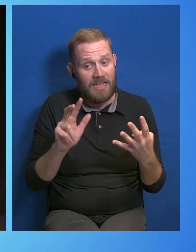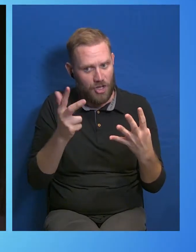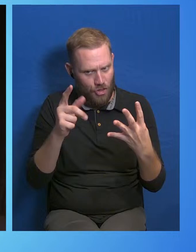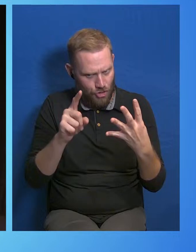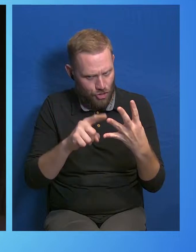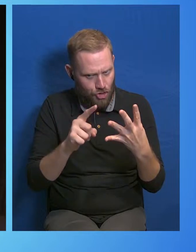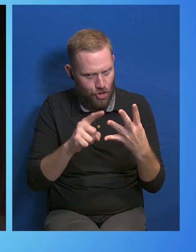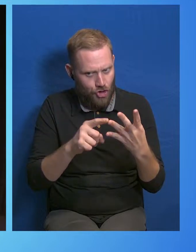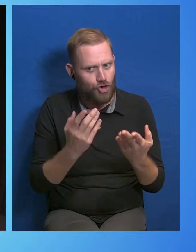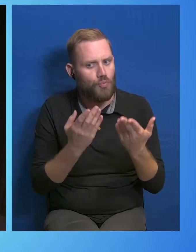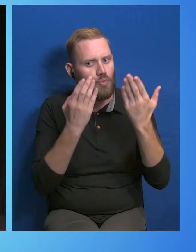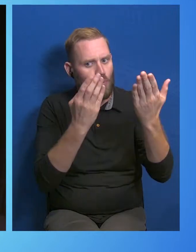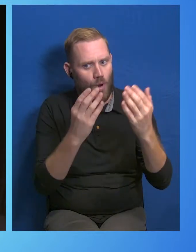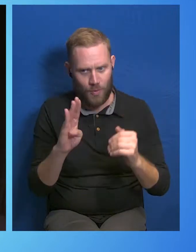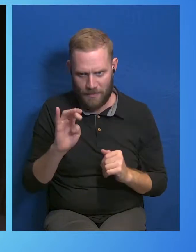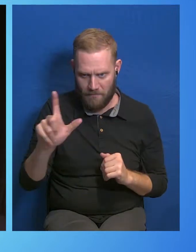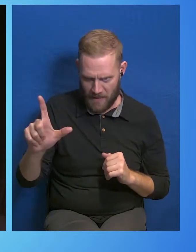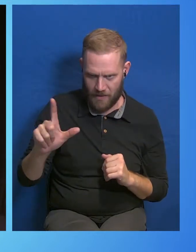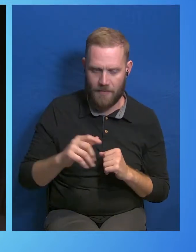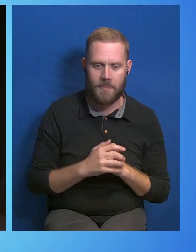third proposed bill.